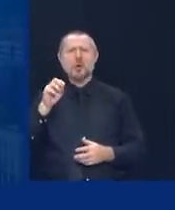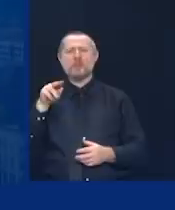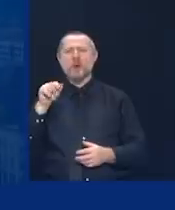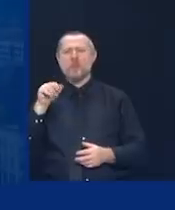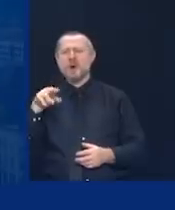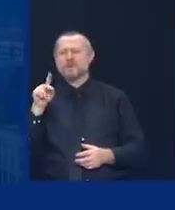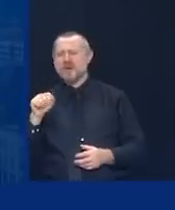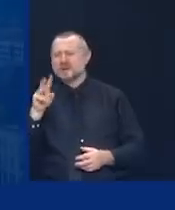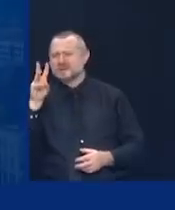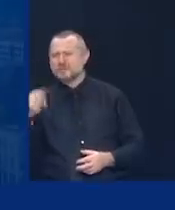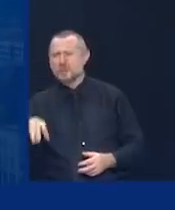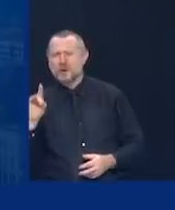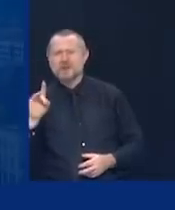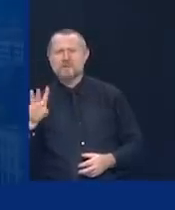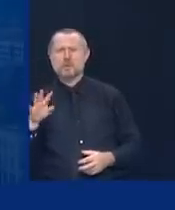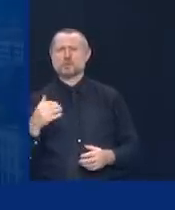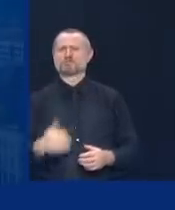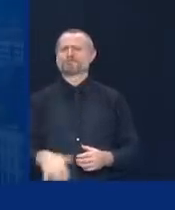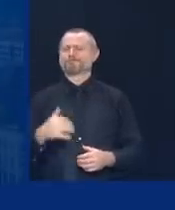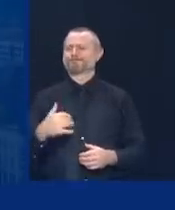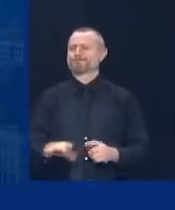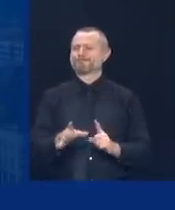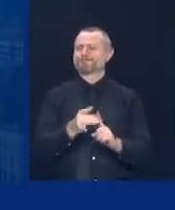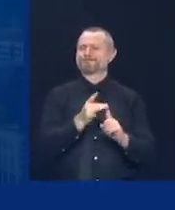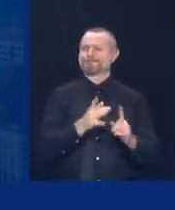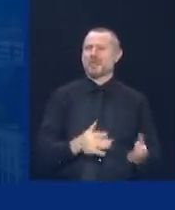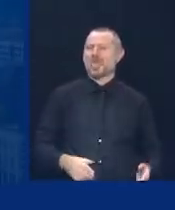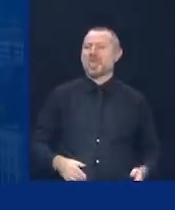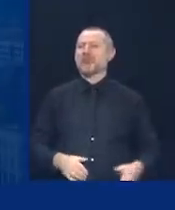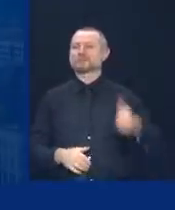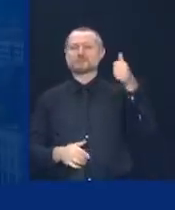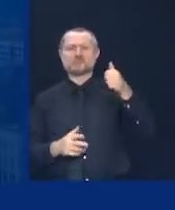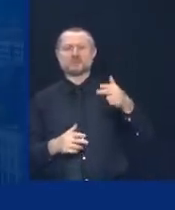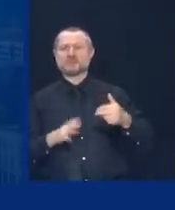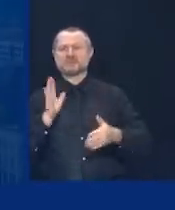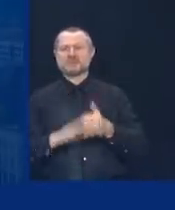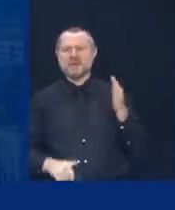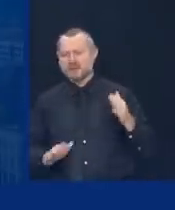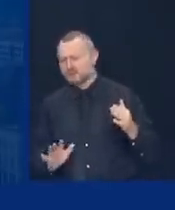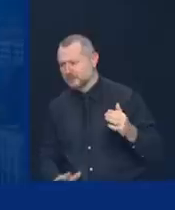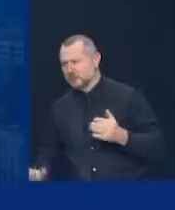Dramatically higher than anywhere else.